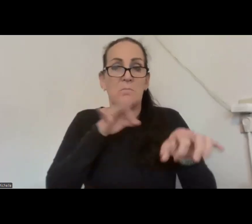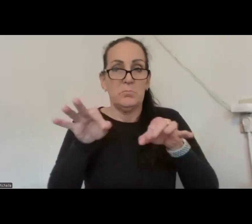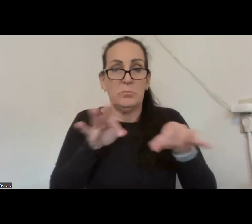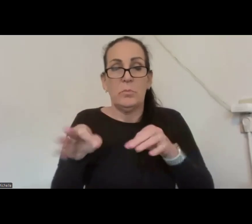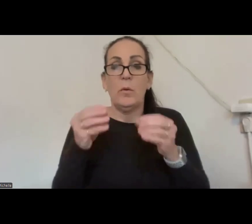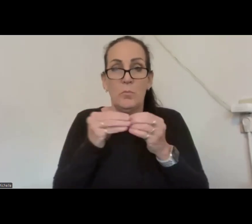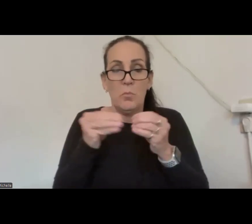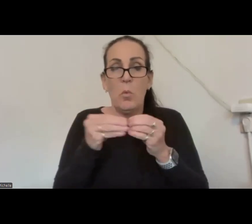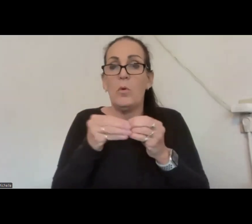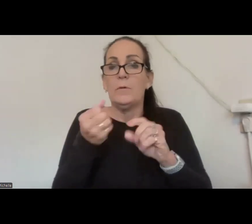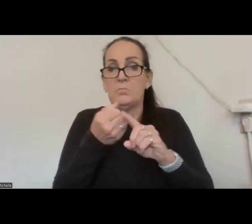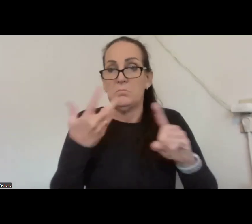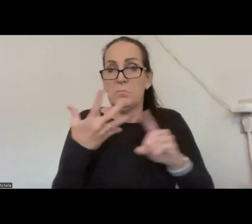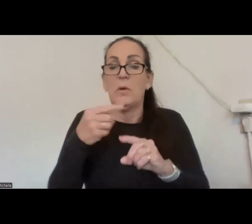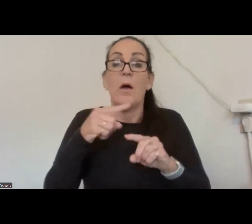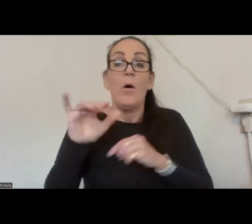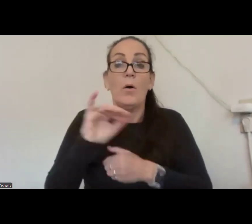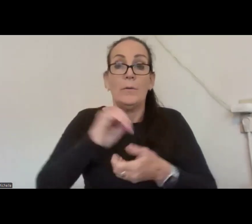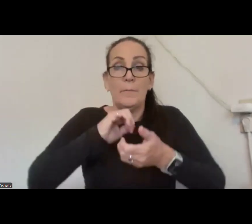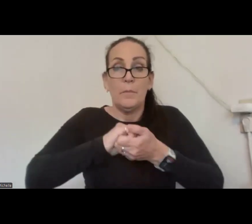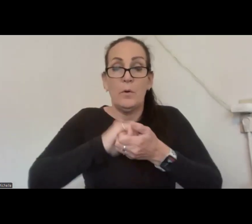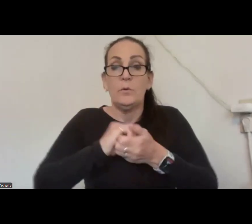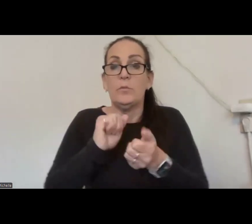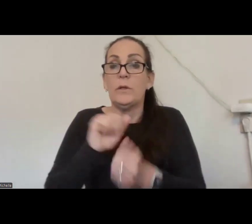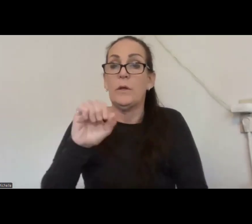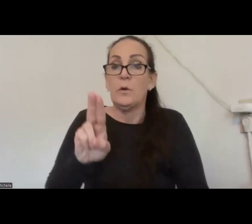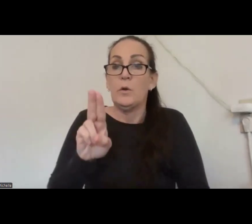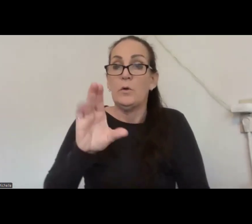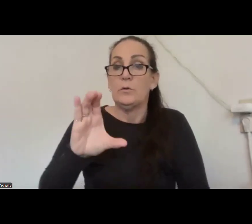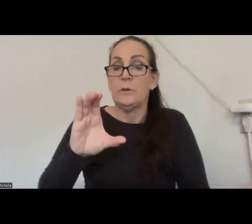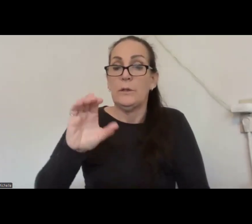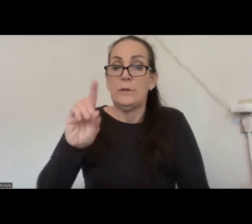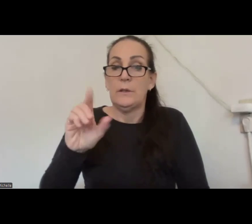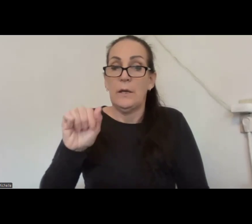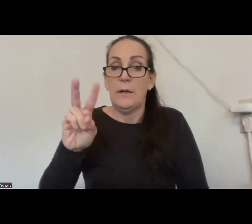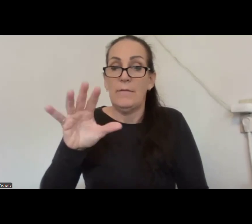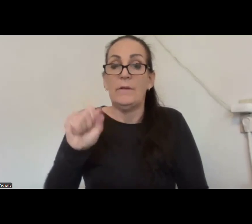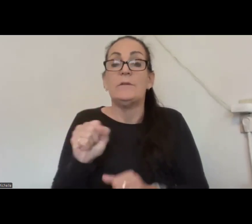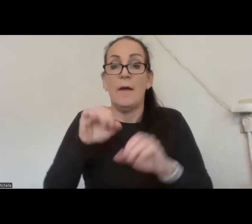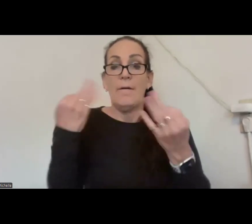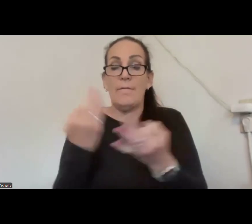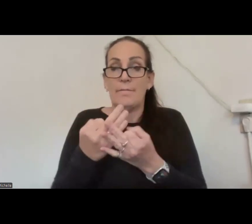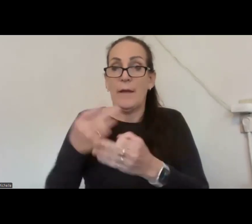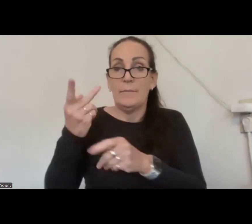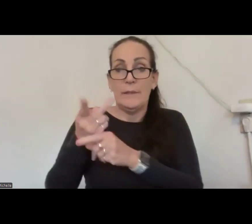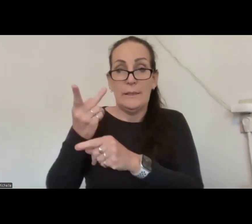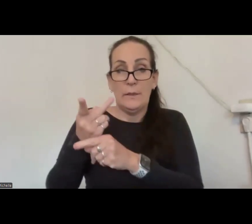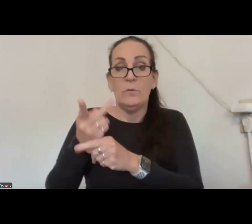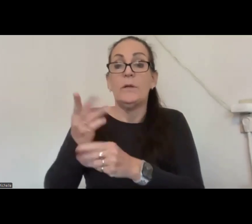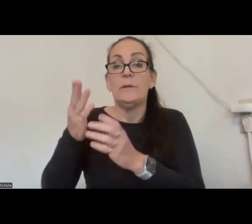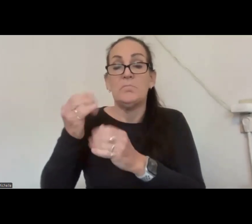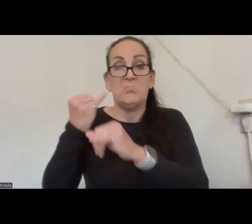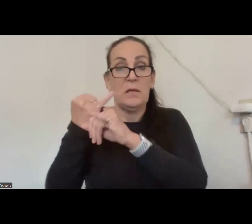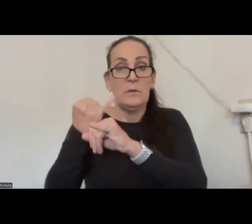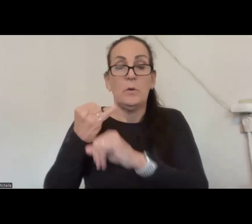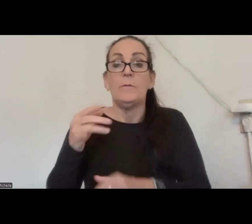about that work. And we're also partnering with UC Davis, the Family Caregiving Institute, and they're our partner in that work